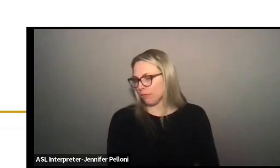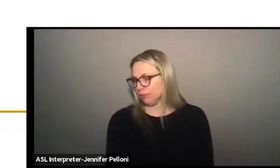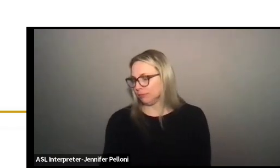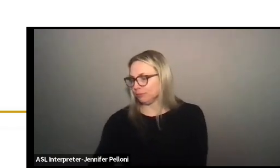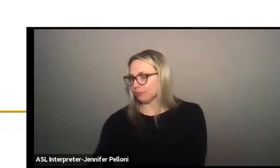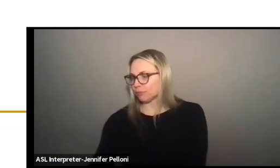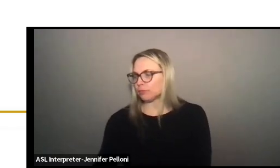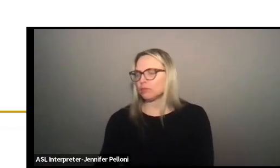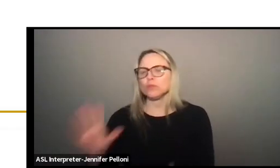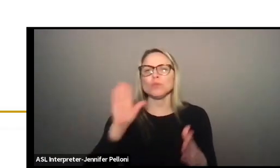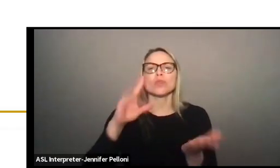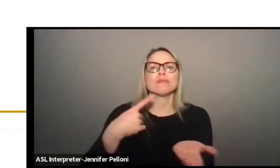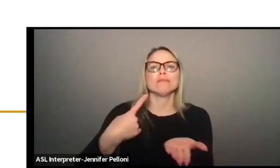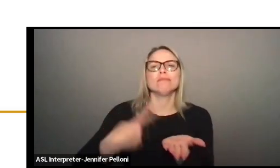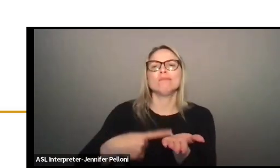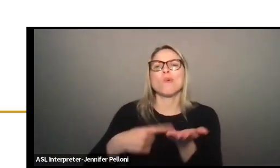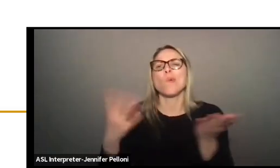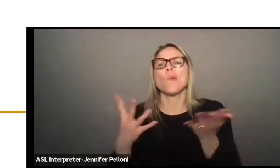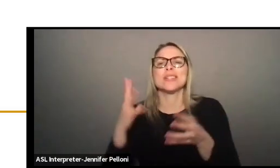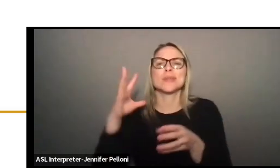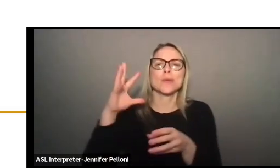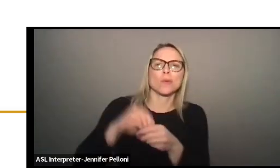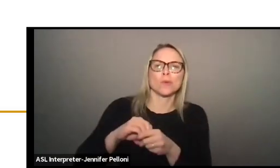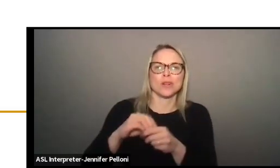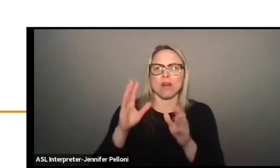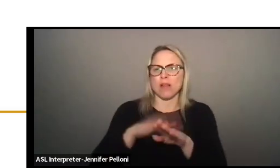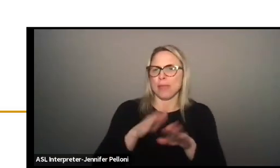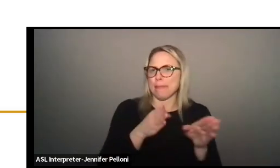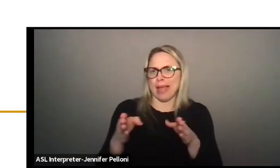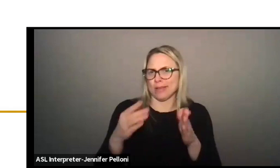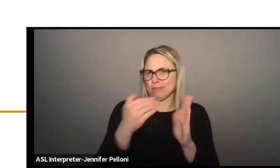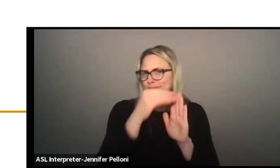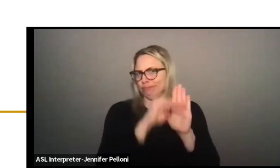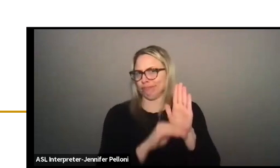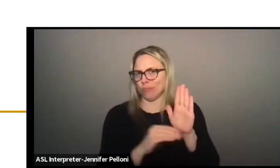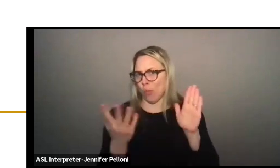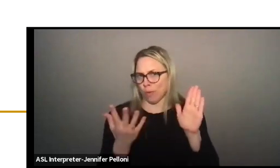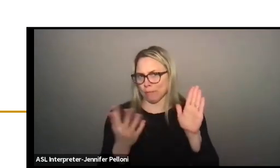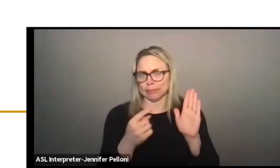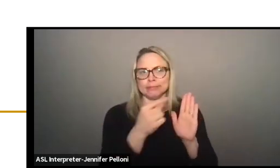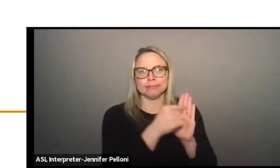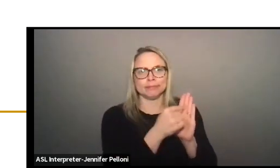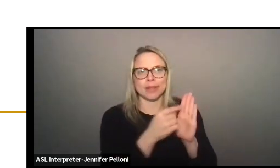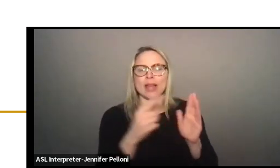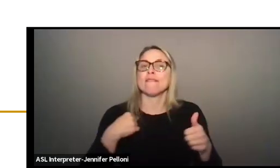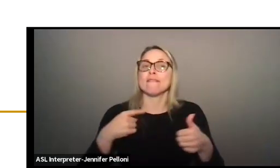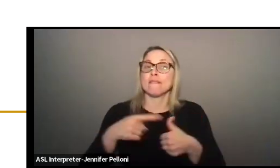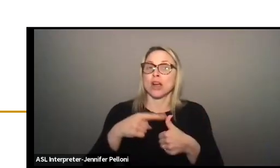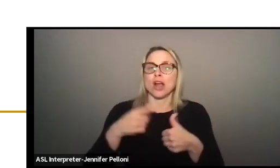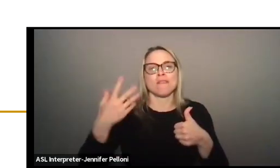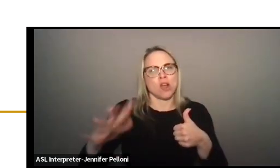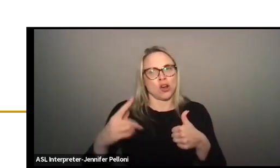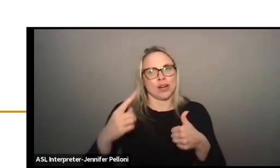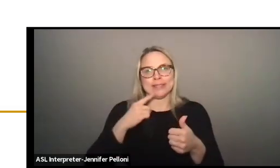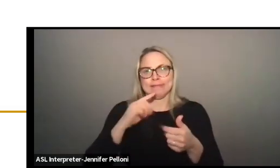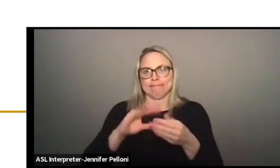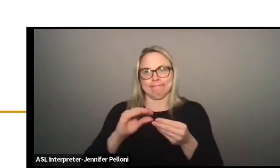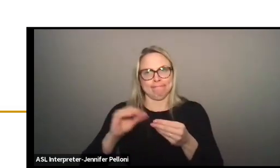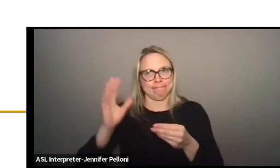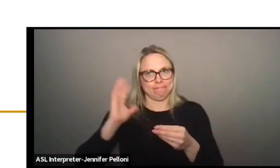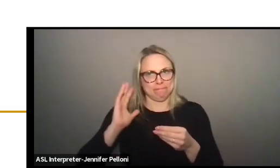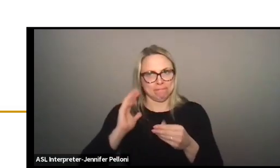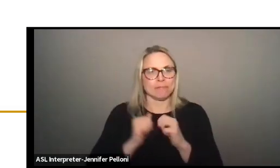So let's talk about what should be included in the plan. The first is, and I've said this earlier, you know, you